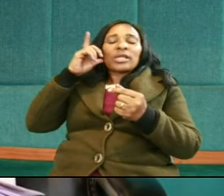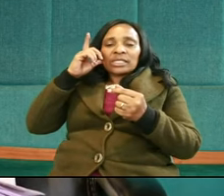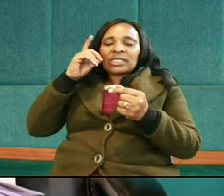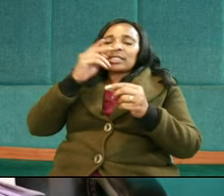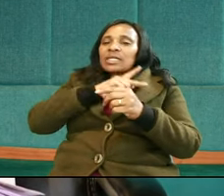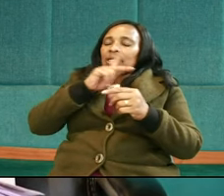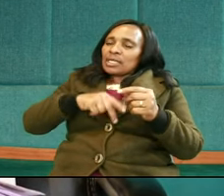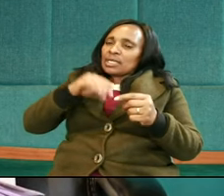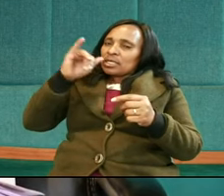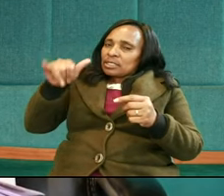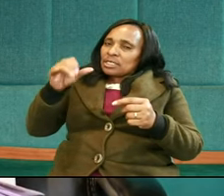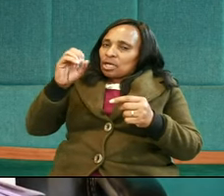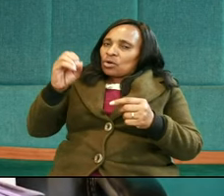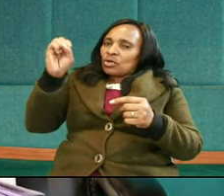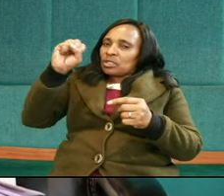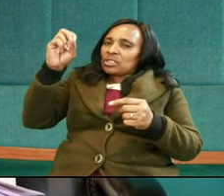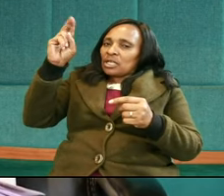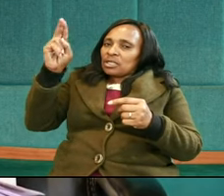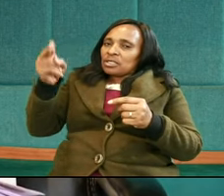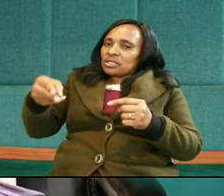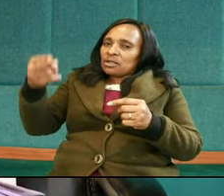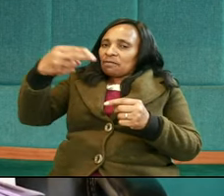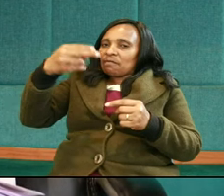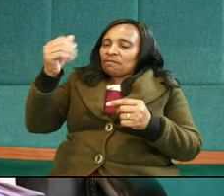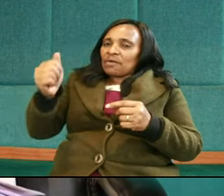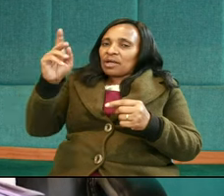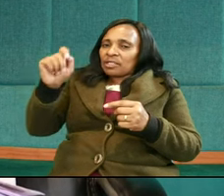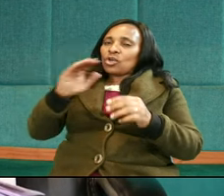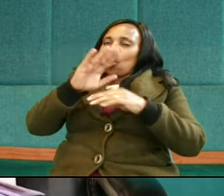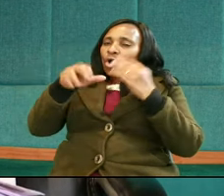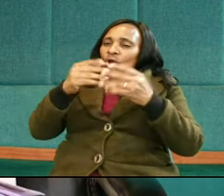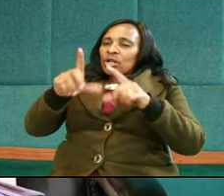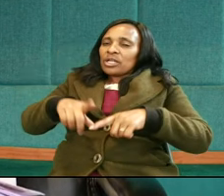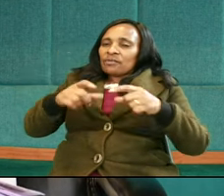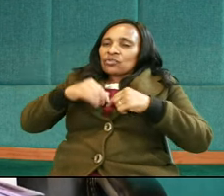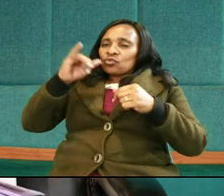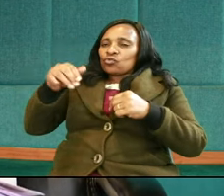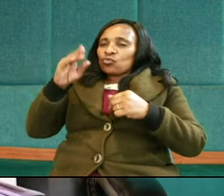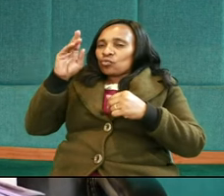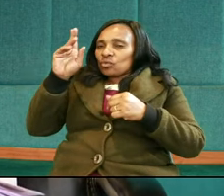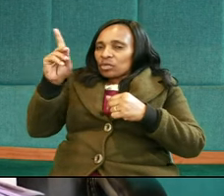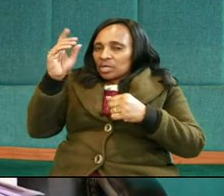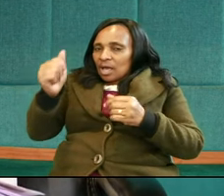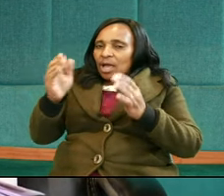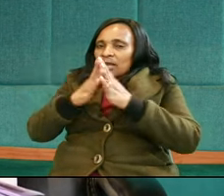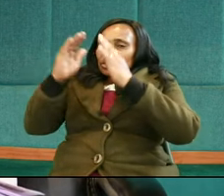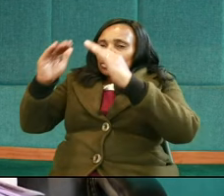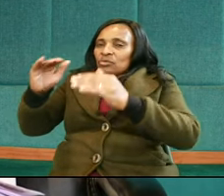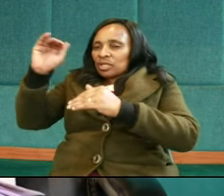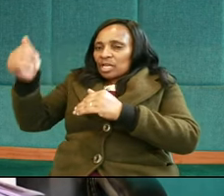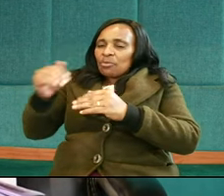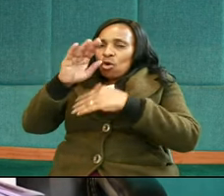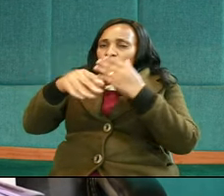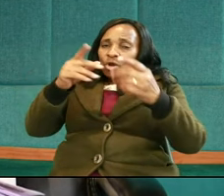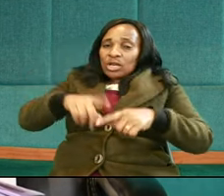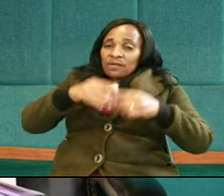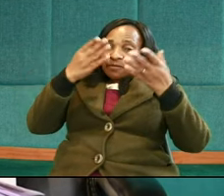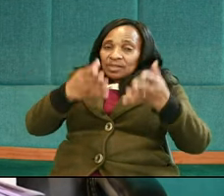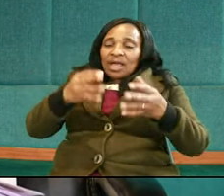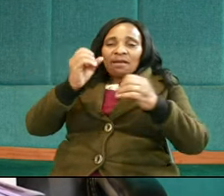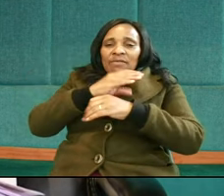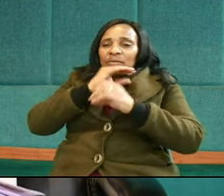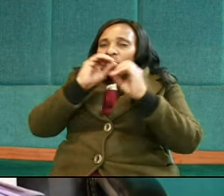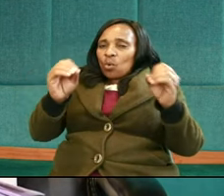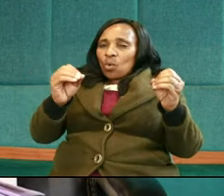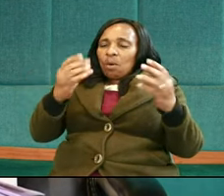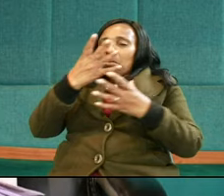Jehoshaphat, all who live in Judah and Jerusalem, this is what the Lord says to you. Do not be afraid, nor be